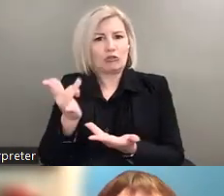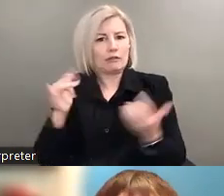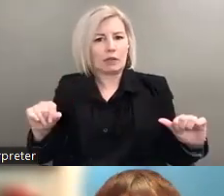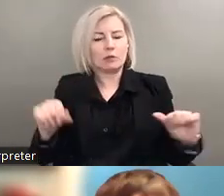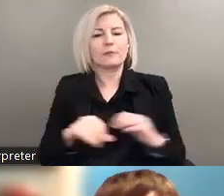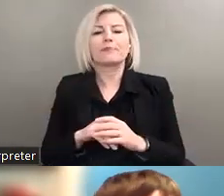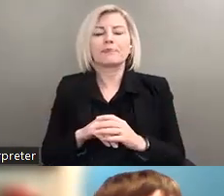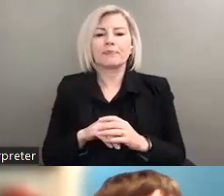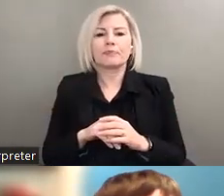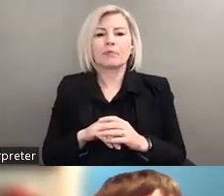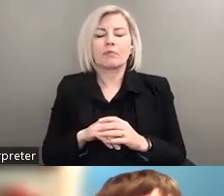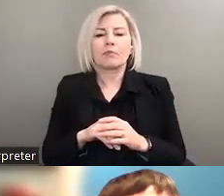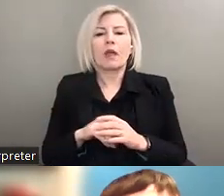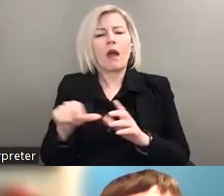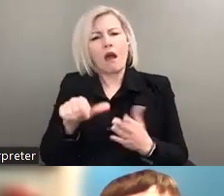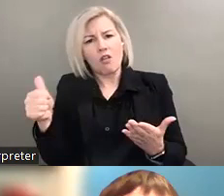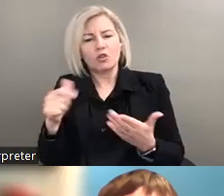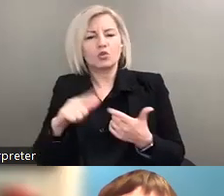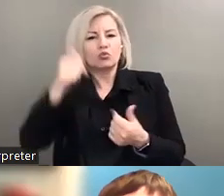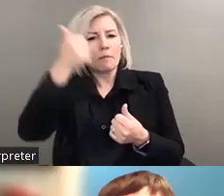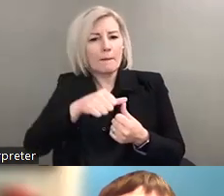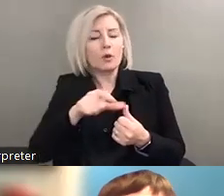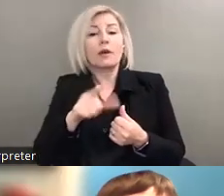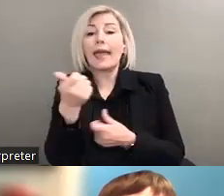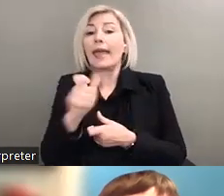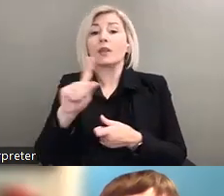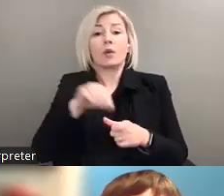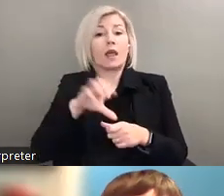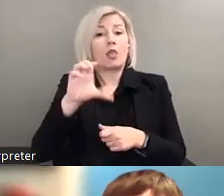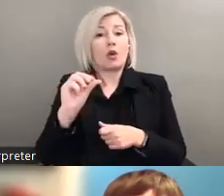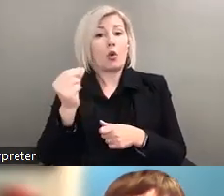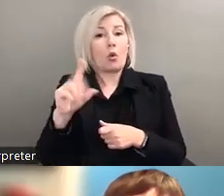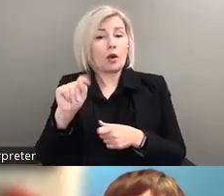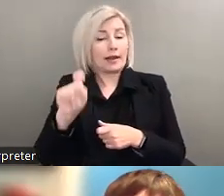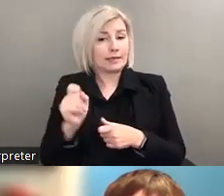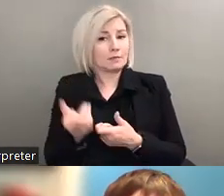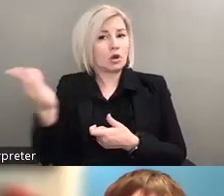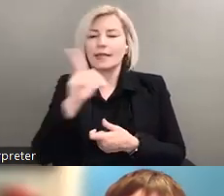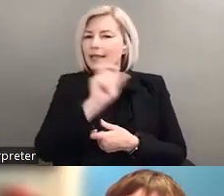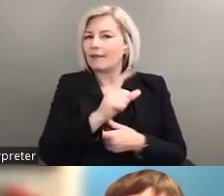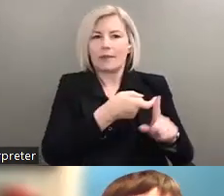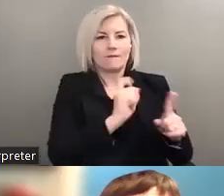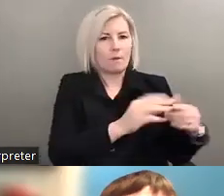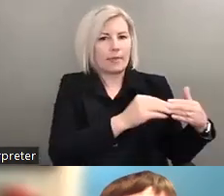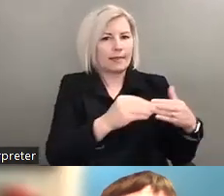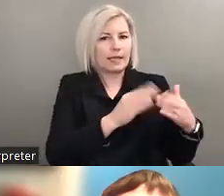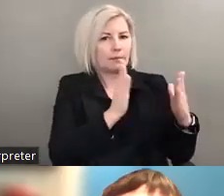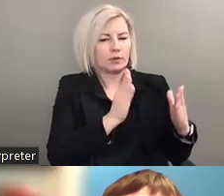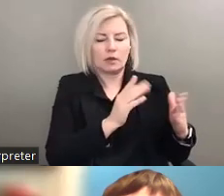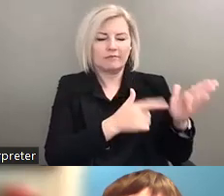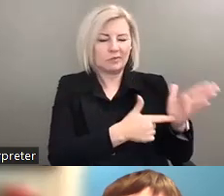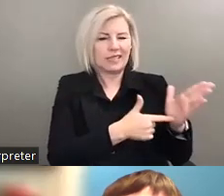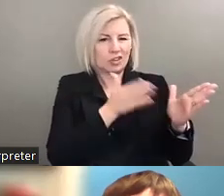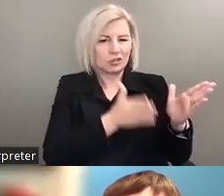Some other things to keep in mind, anyone in the cohort can submit. It does not have to come from the lead presenter. Also, there is